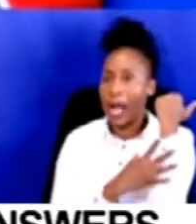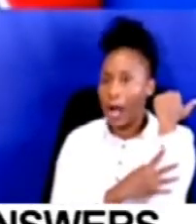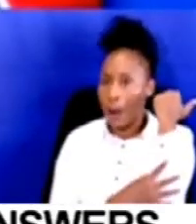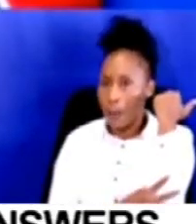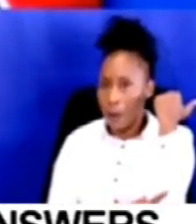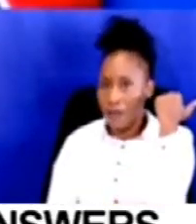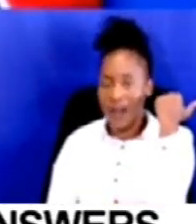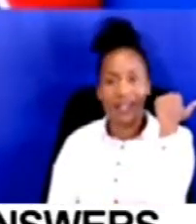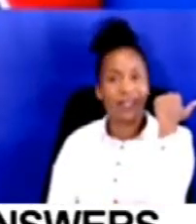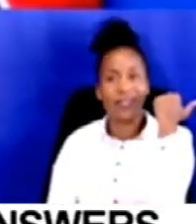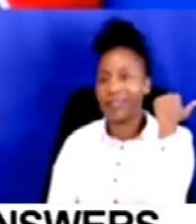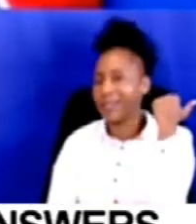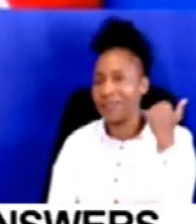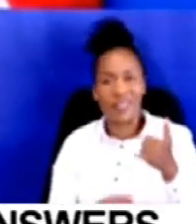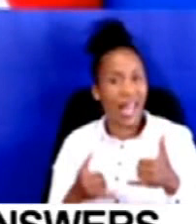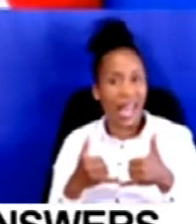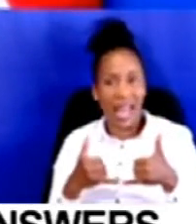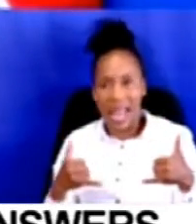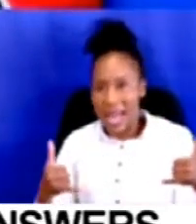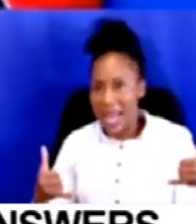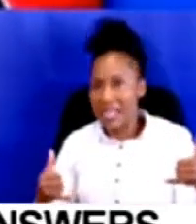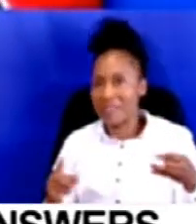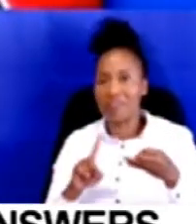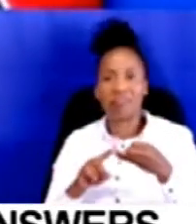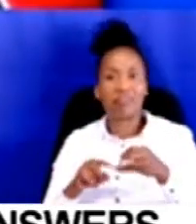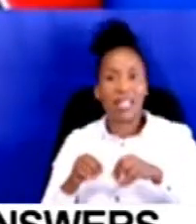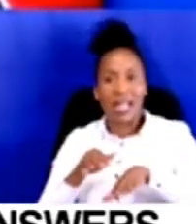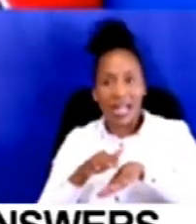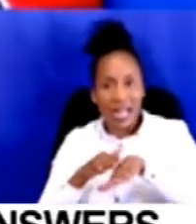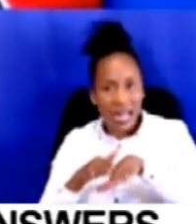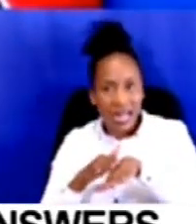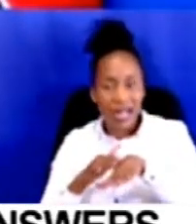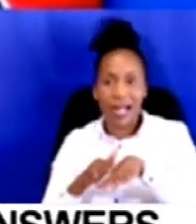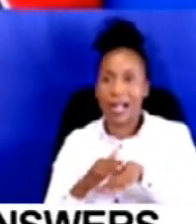Poverty knows no line, knows no color.